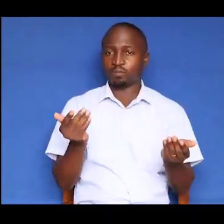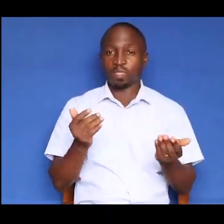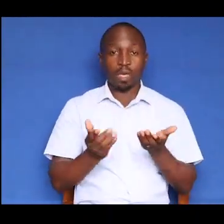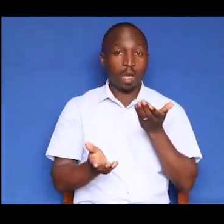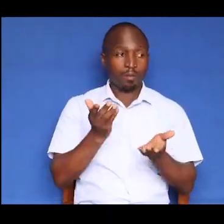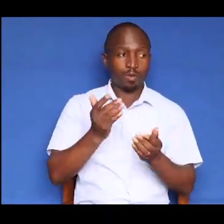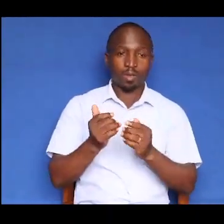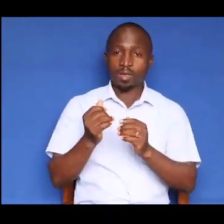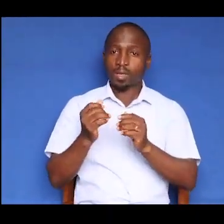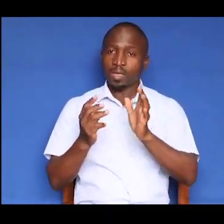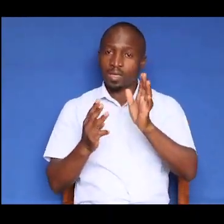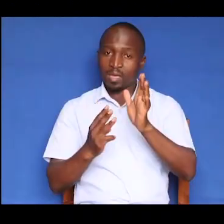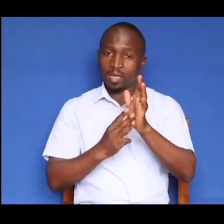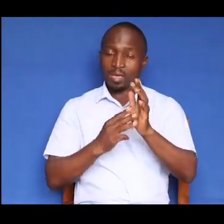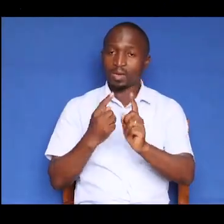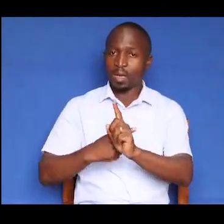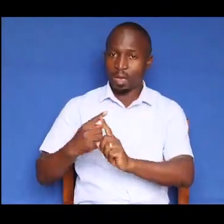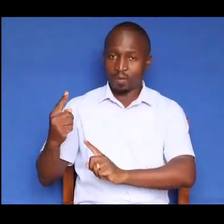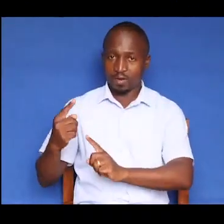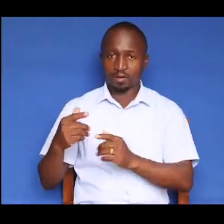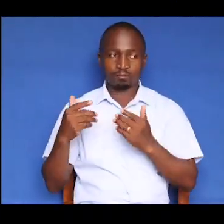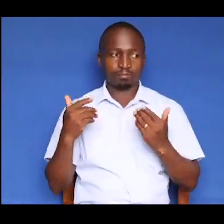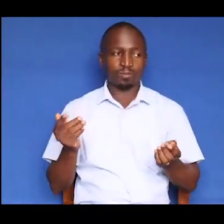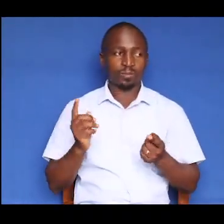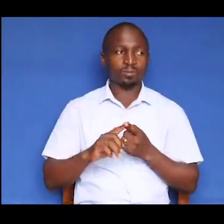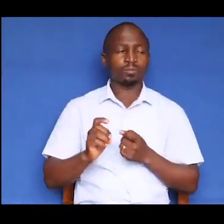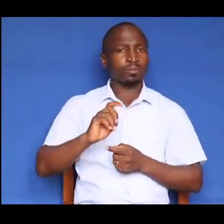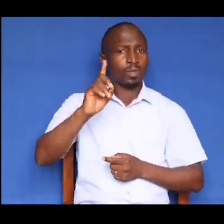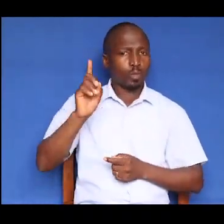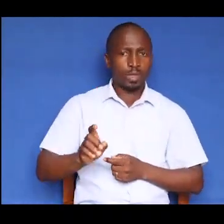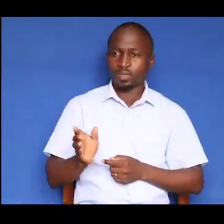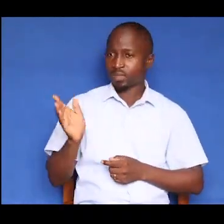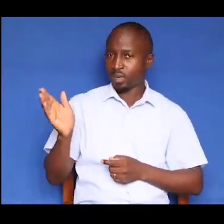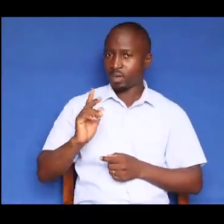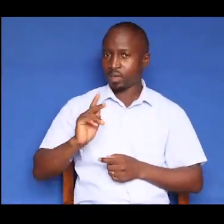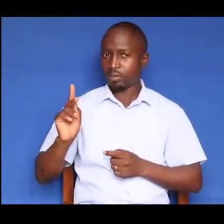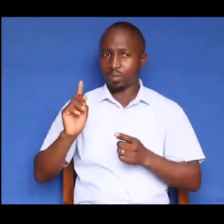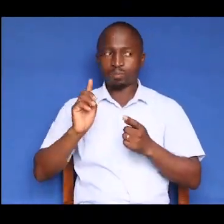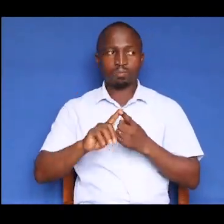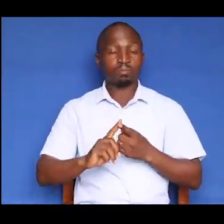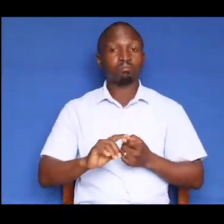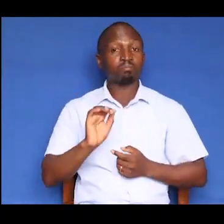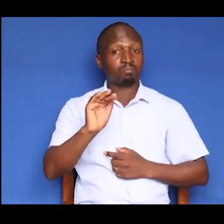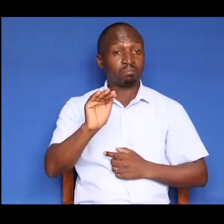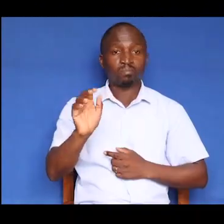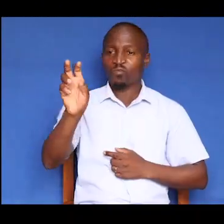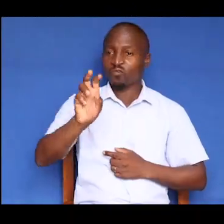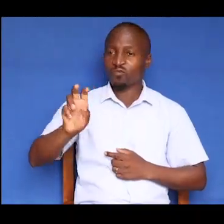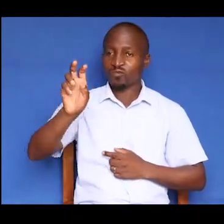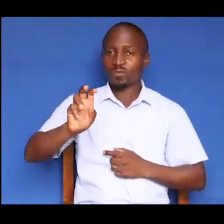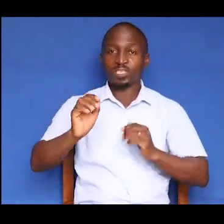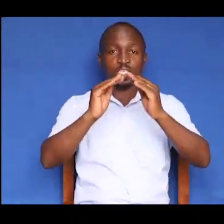is 800. So question, if question asks to find the change in